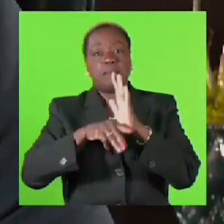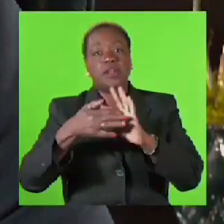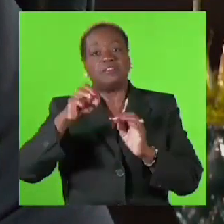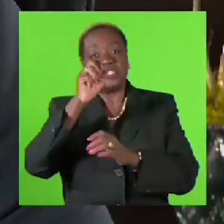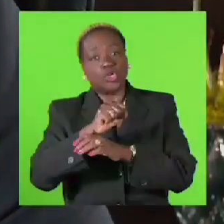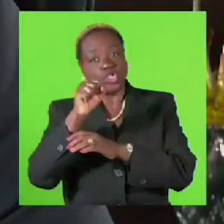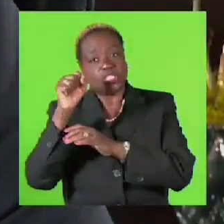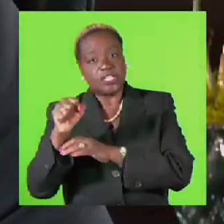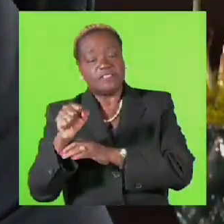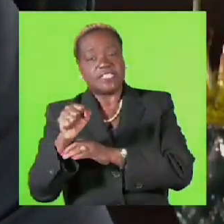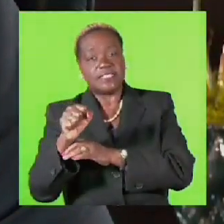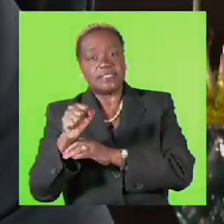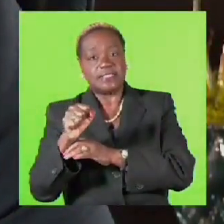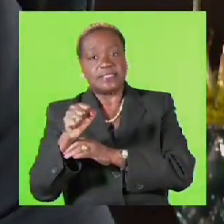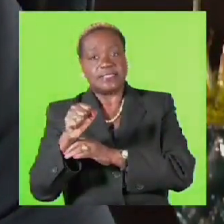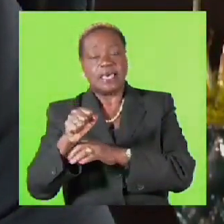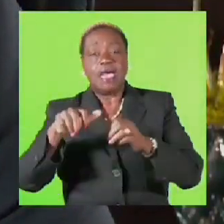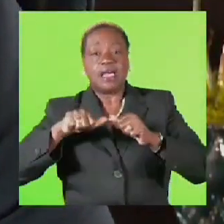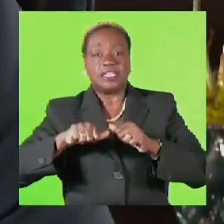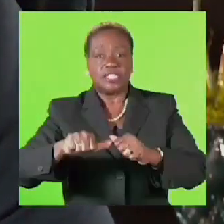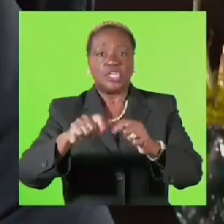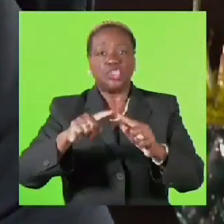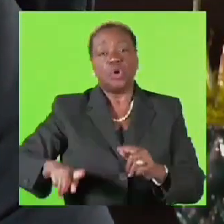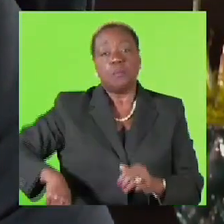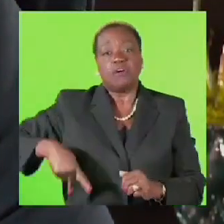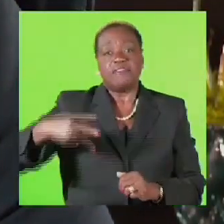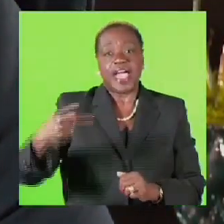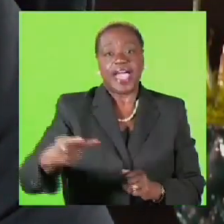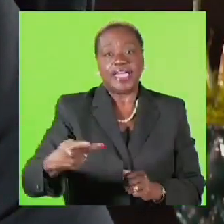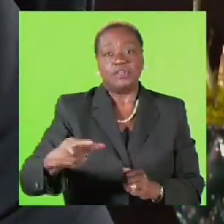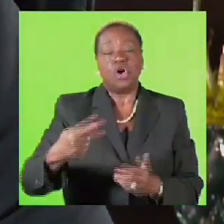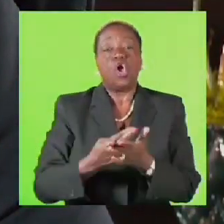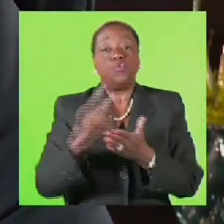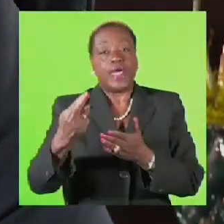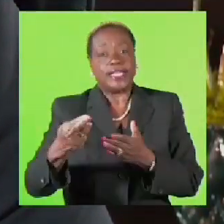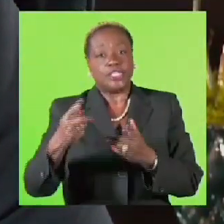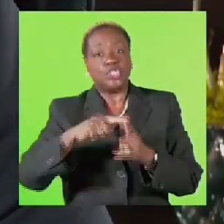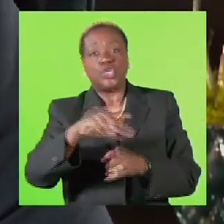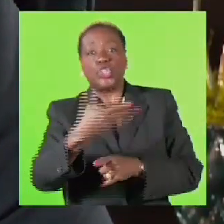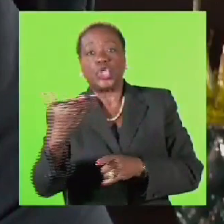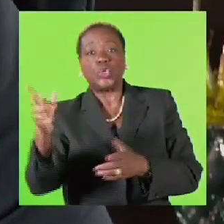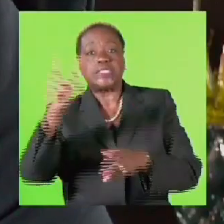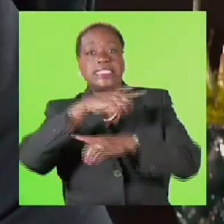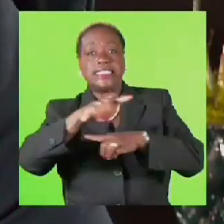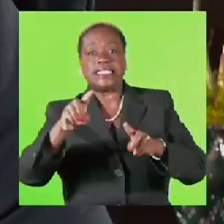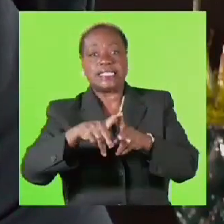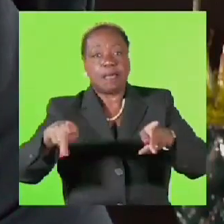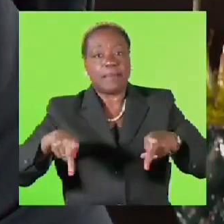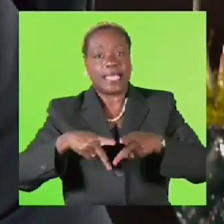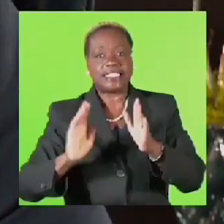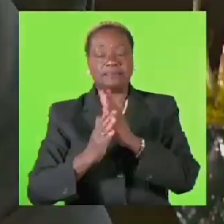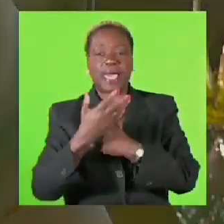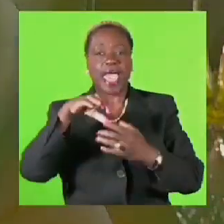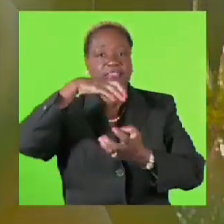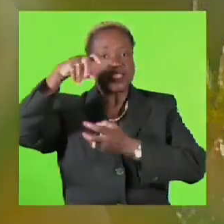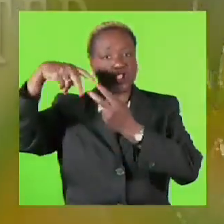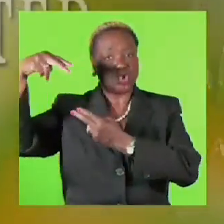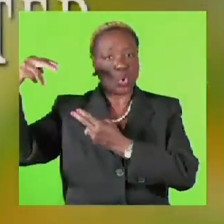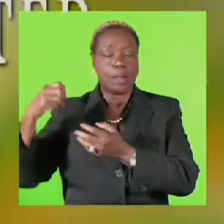of Social Services continues to provide rental assistance to those displaced by the